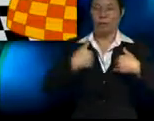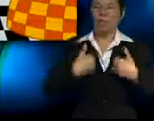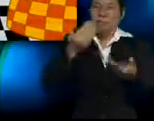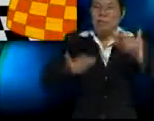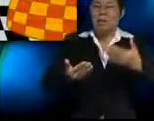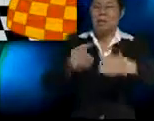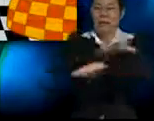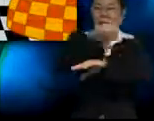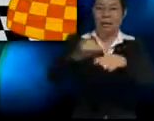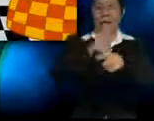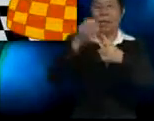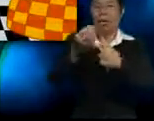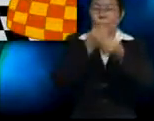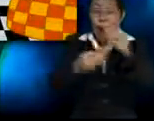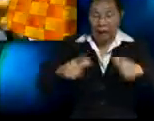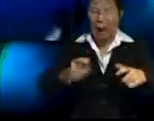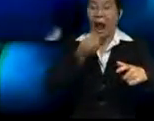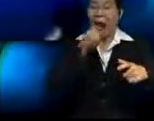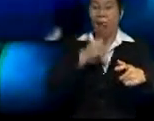your dinner plates.